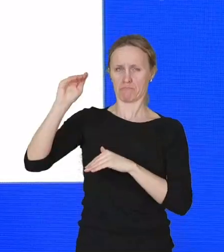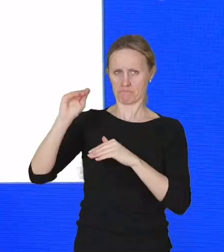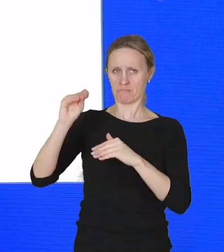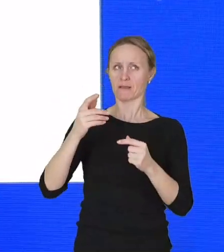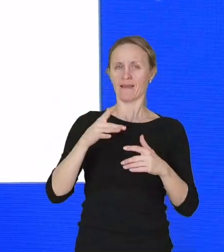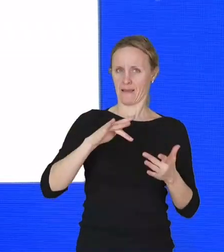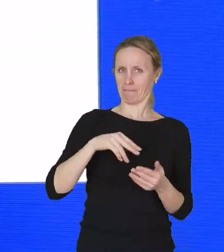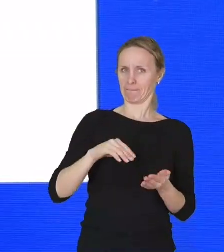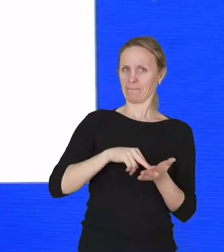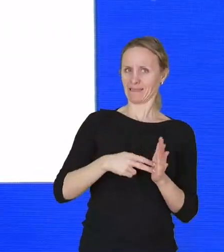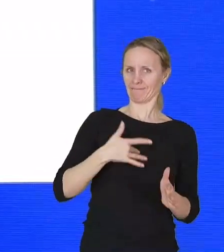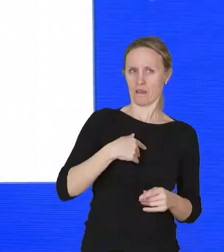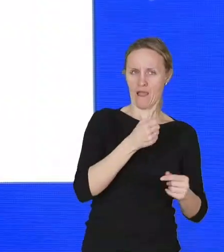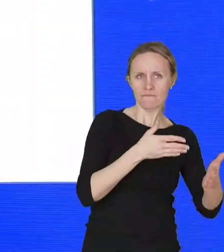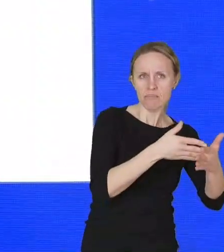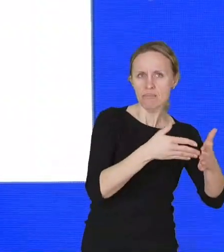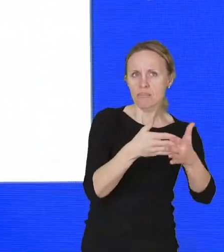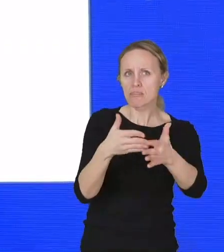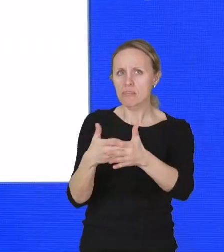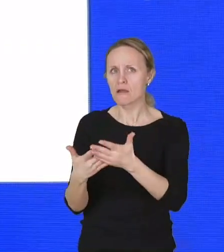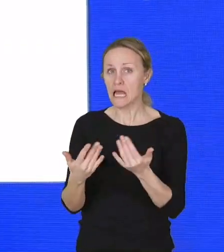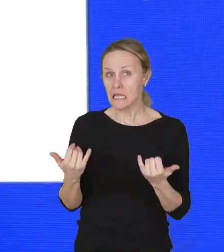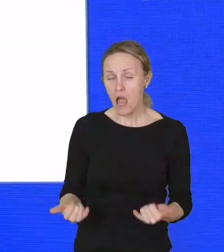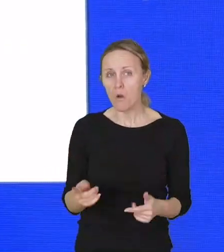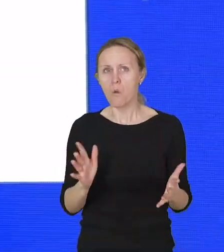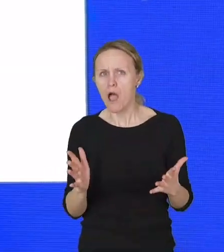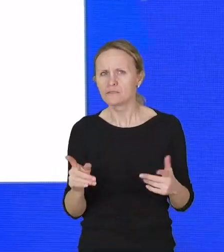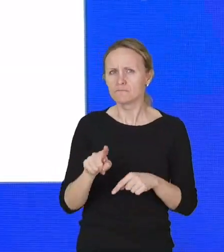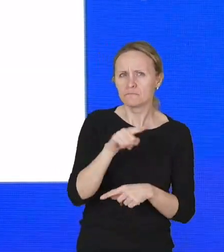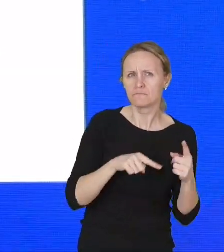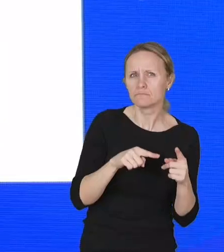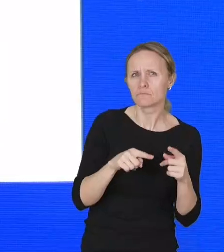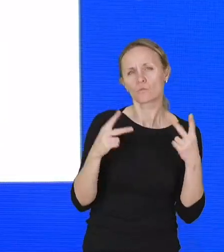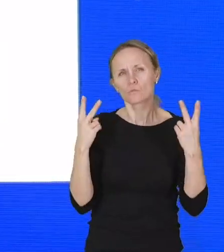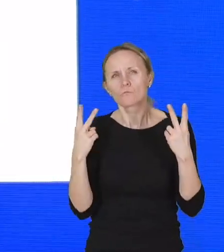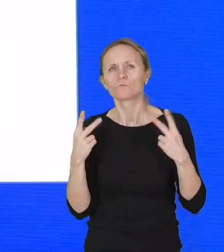industry completely is not a good idea. Let's reshore.